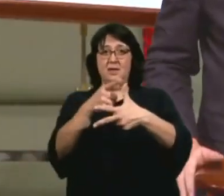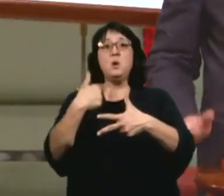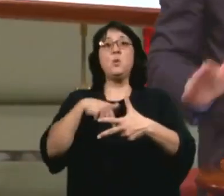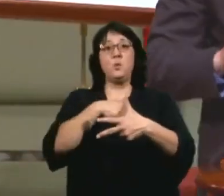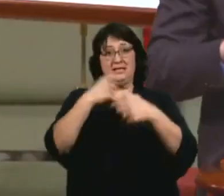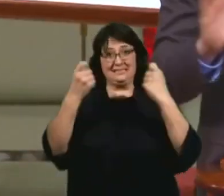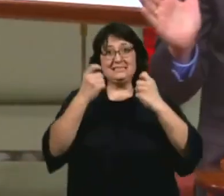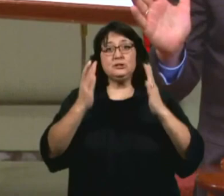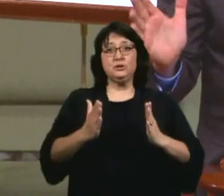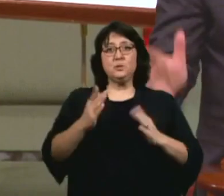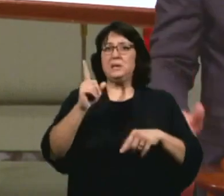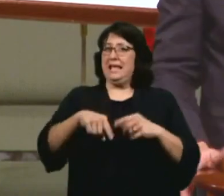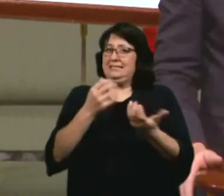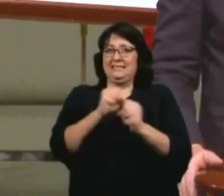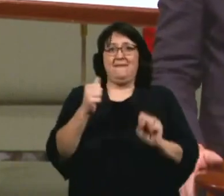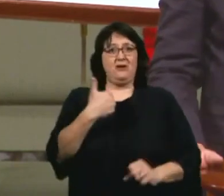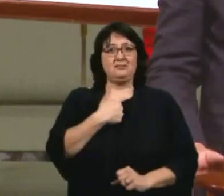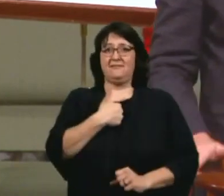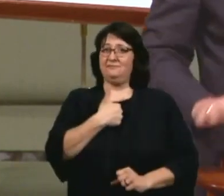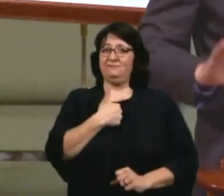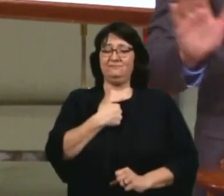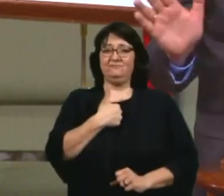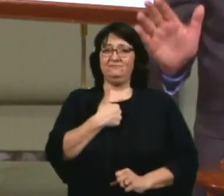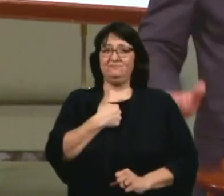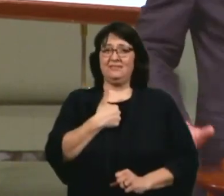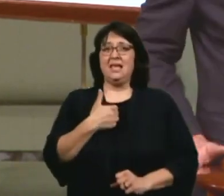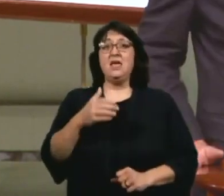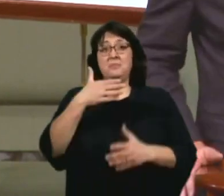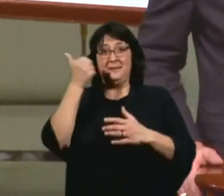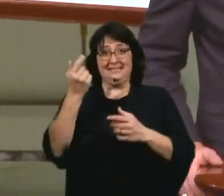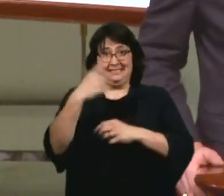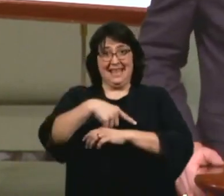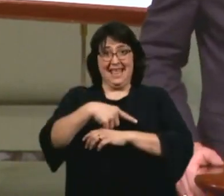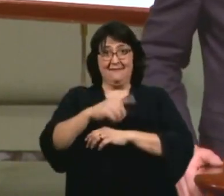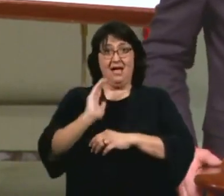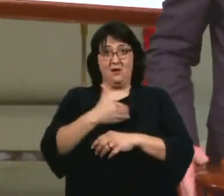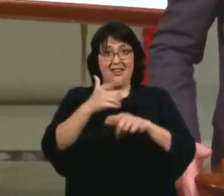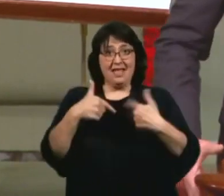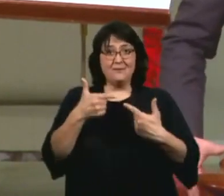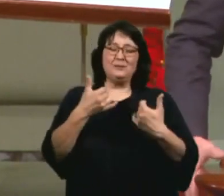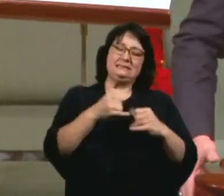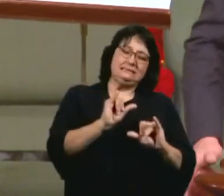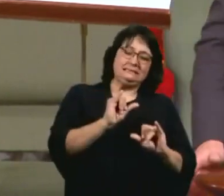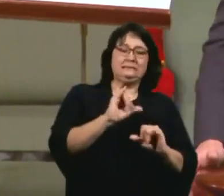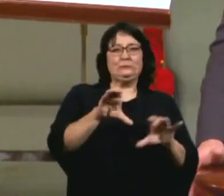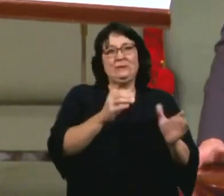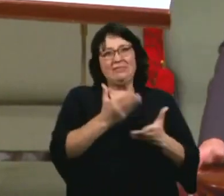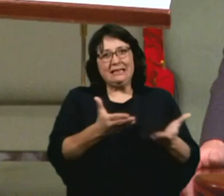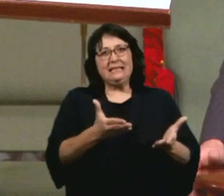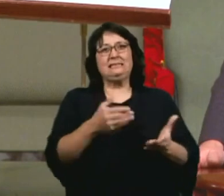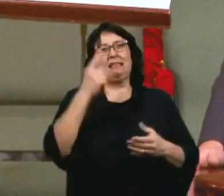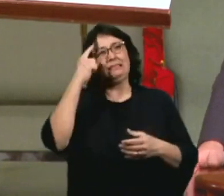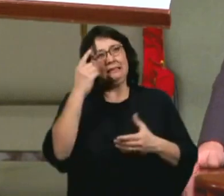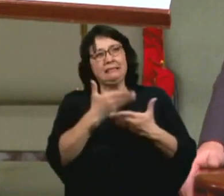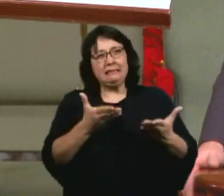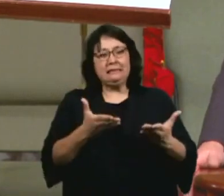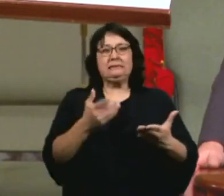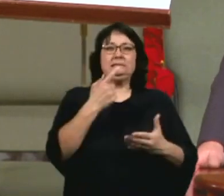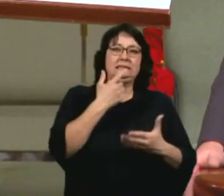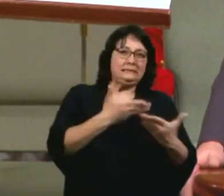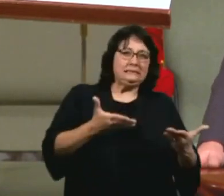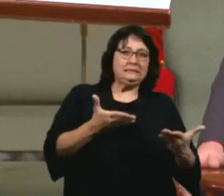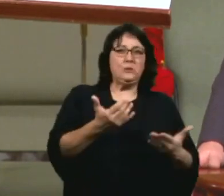sinner. We can't save ourselves. On the best day of our life, we still do things, we say things, we think things that